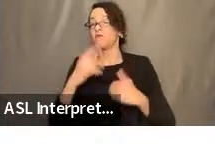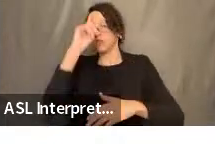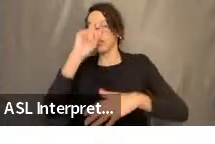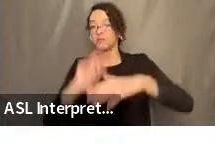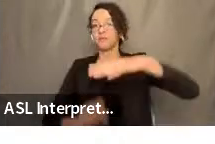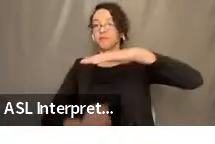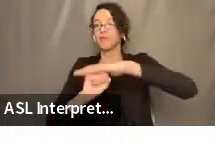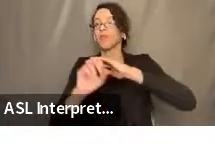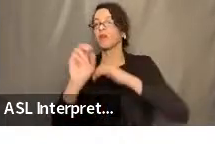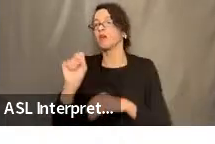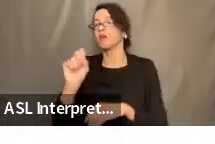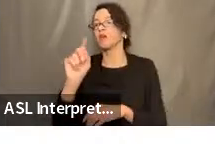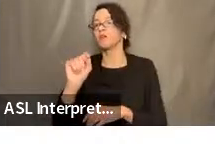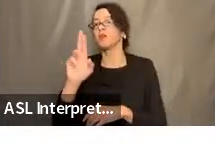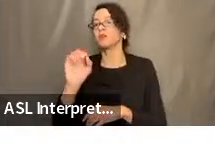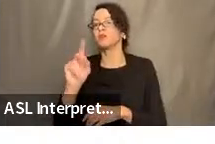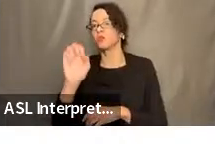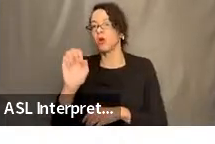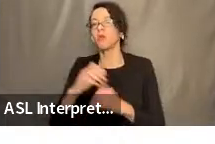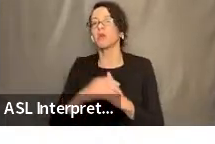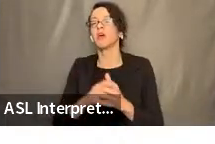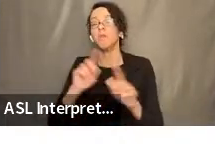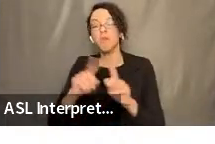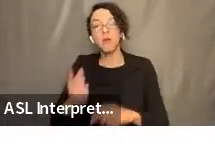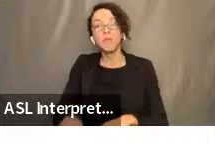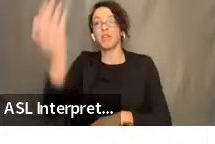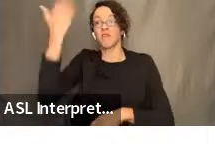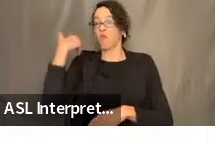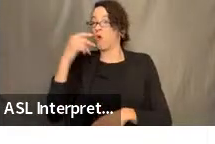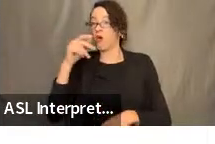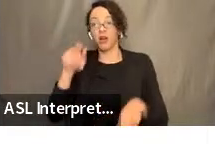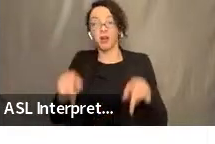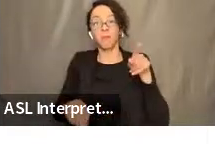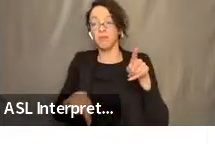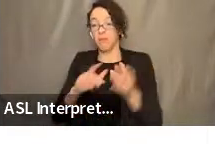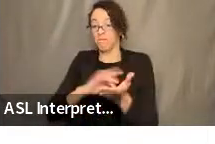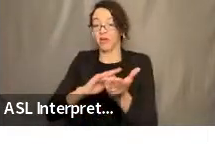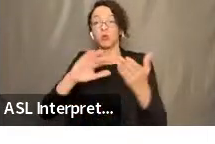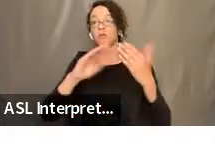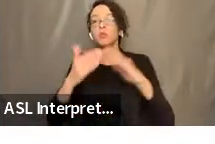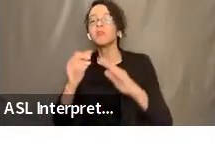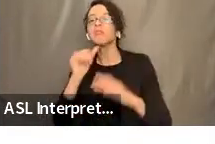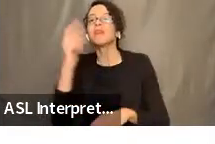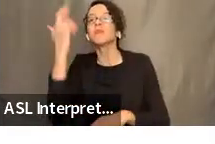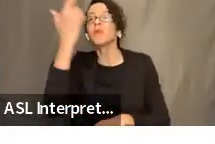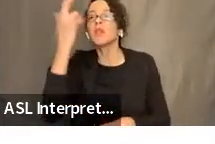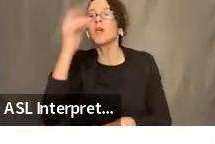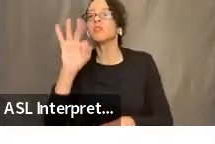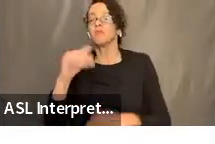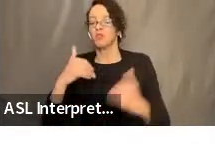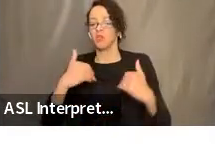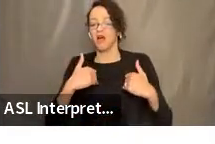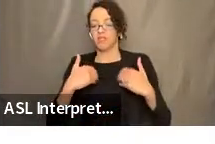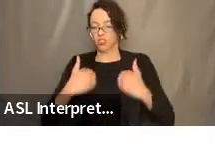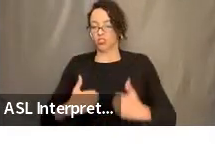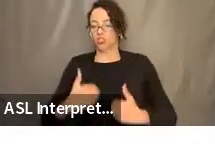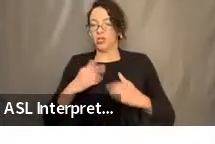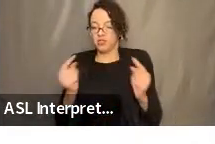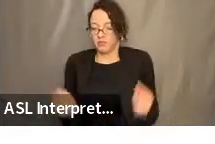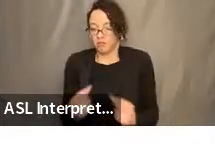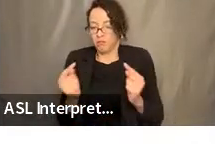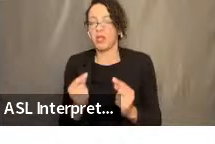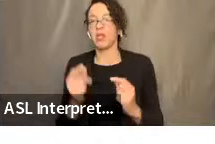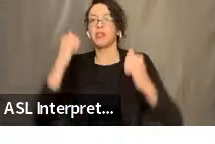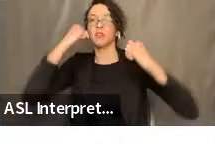pain that radiated to your neck. And if you felt like you were breaking out into sweat, you could be having a heart attack. There was a public